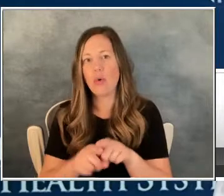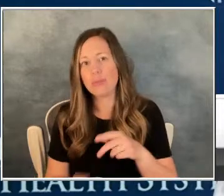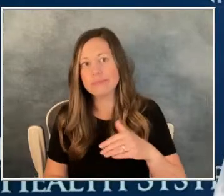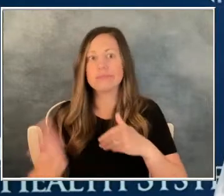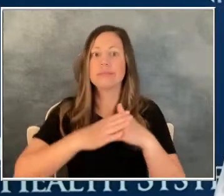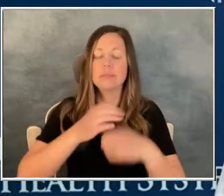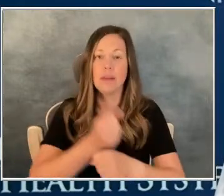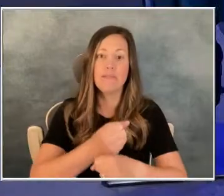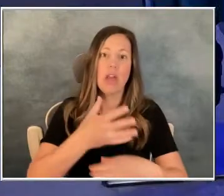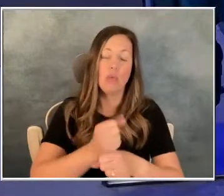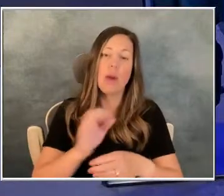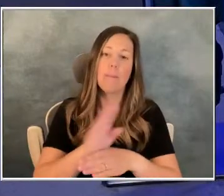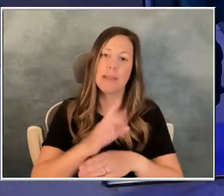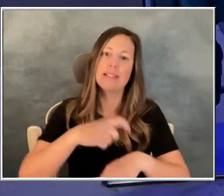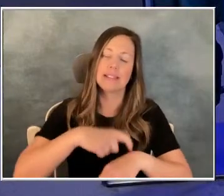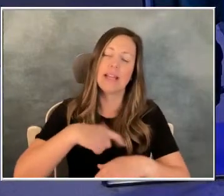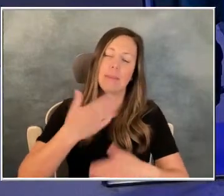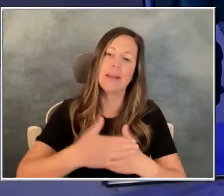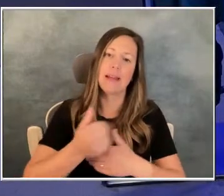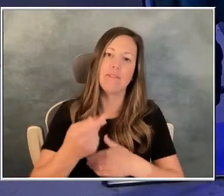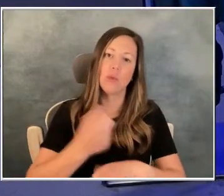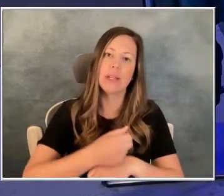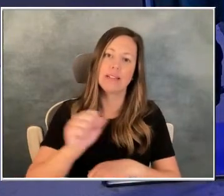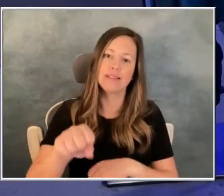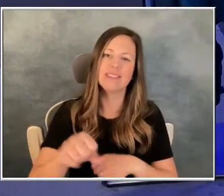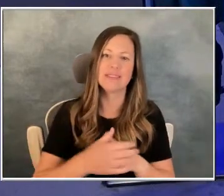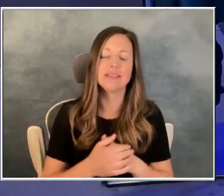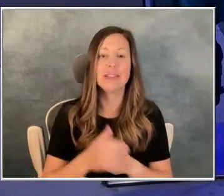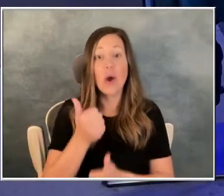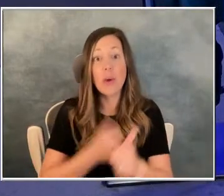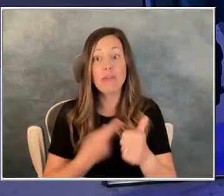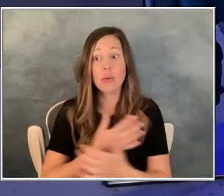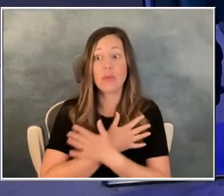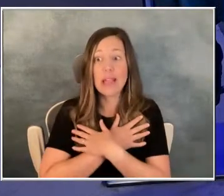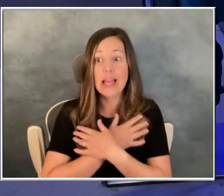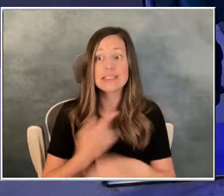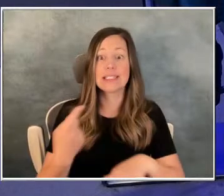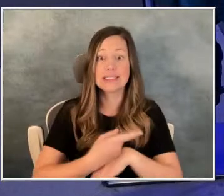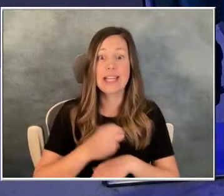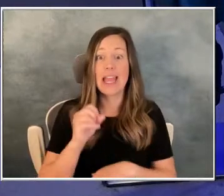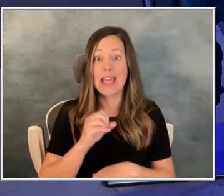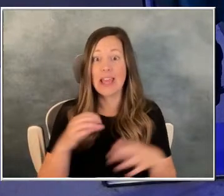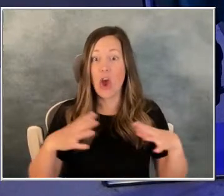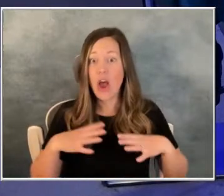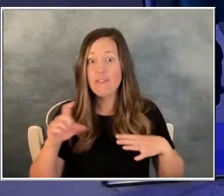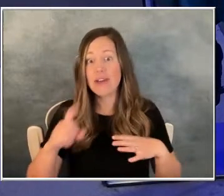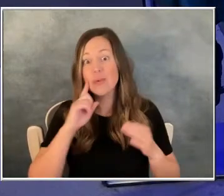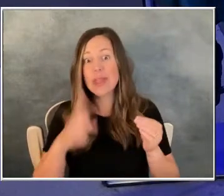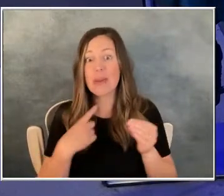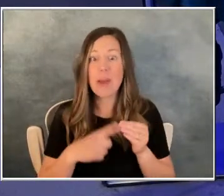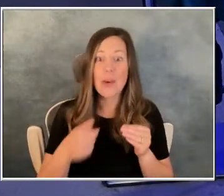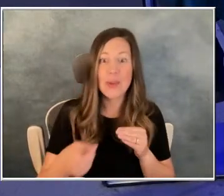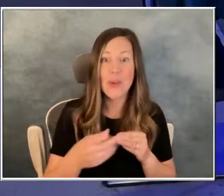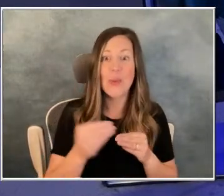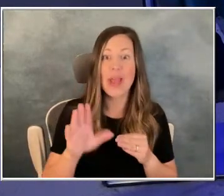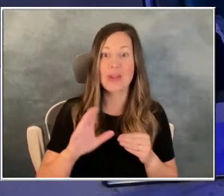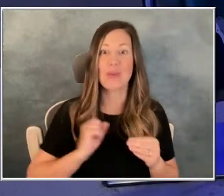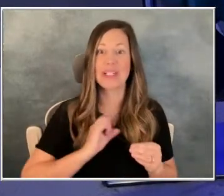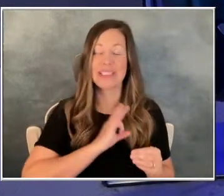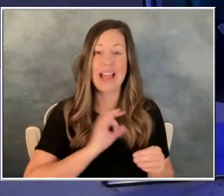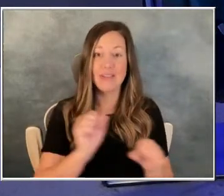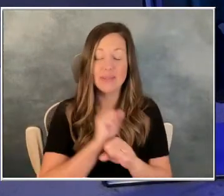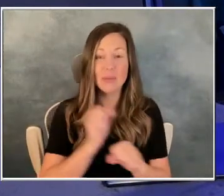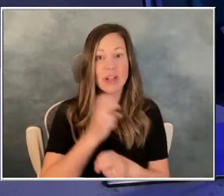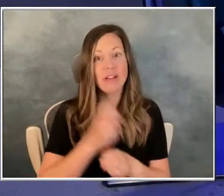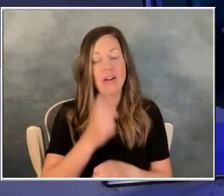next few days. So when everybody's relaxing on their day off, we got to think of you and your staff, because you are working so hard for people who are